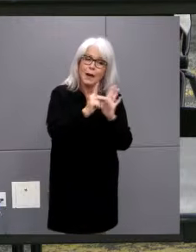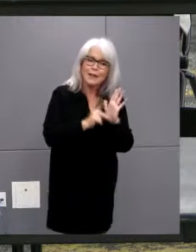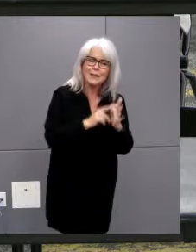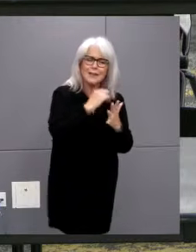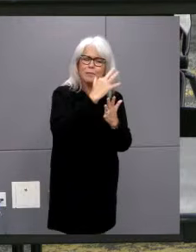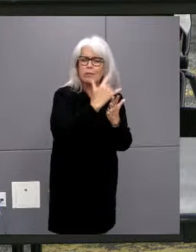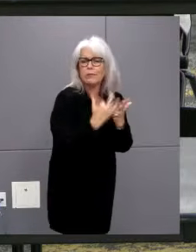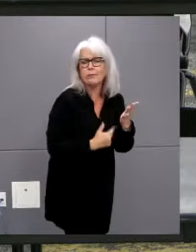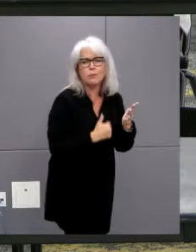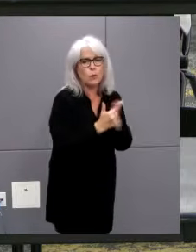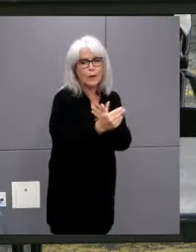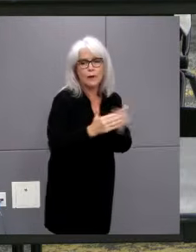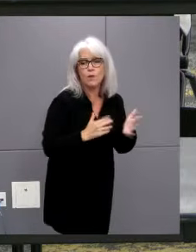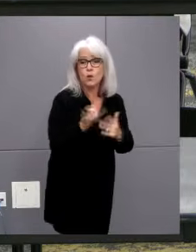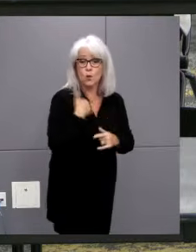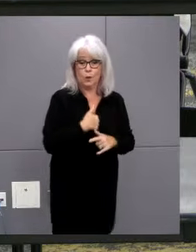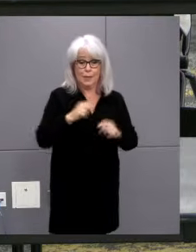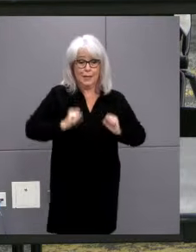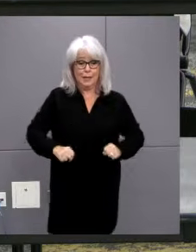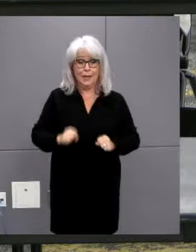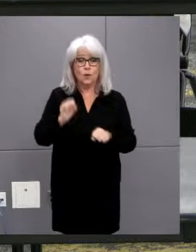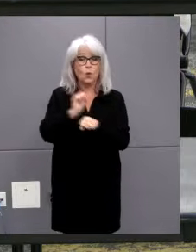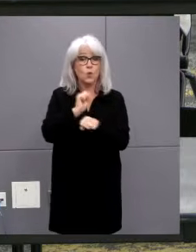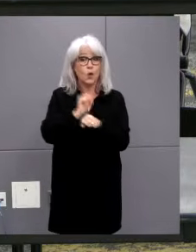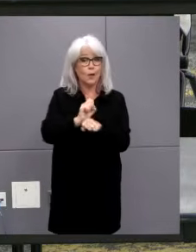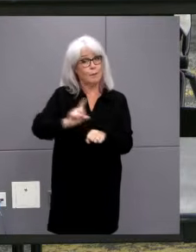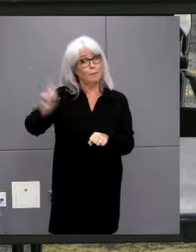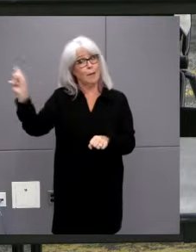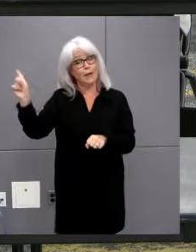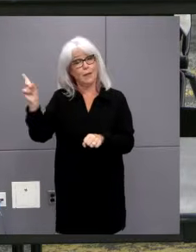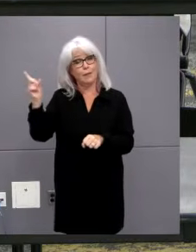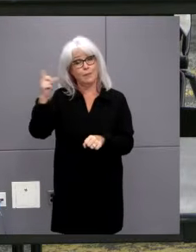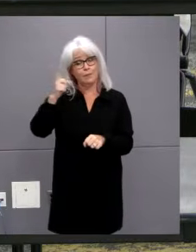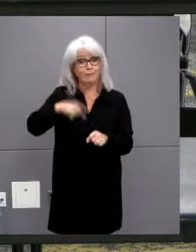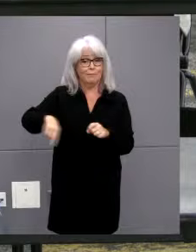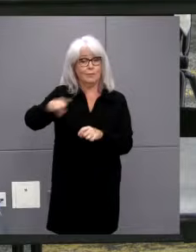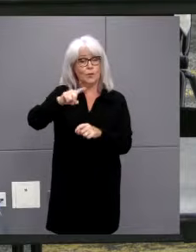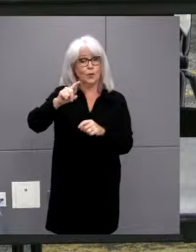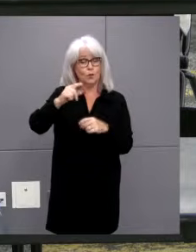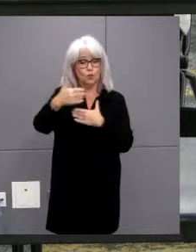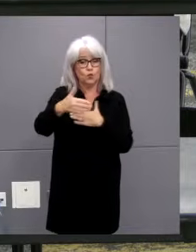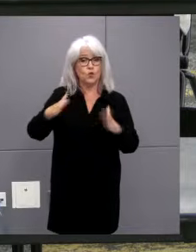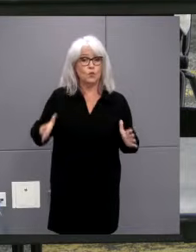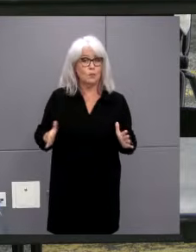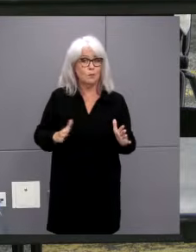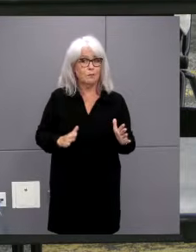it may be, we can work back there as well. So this is more that we are gonna be here than